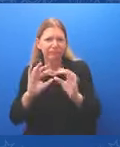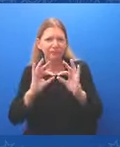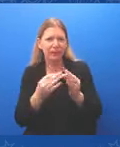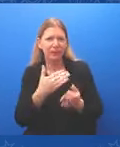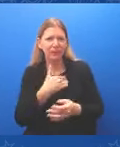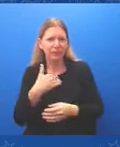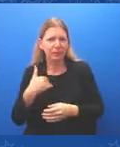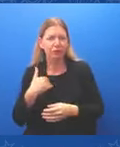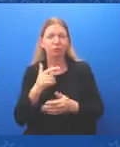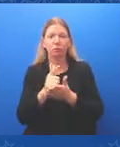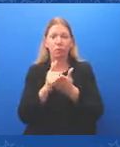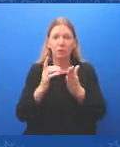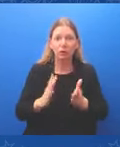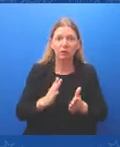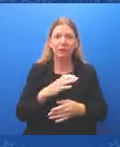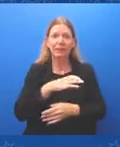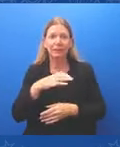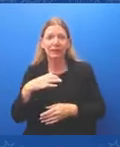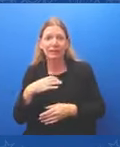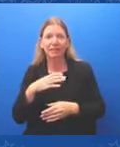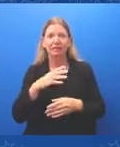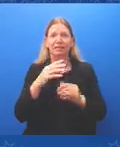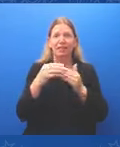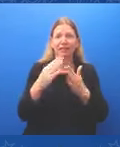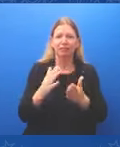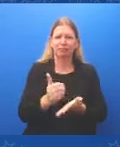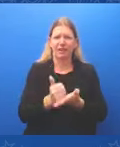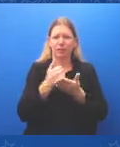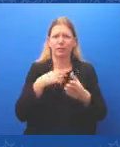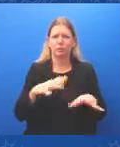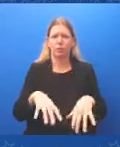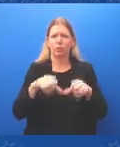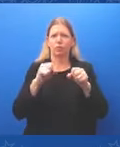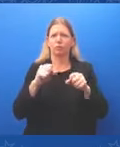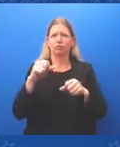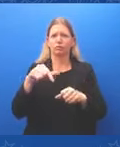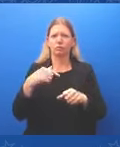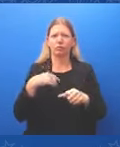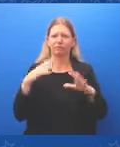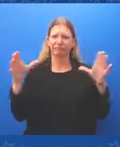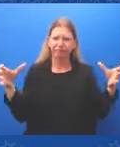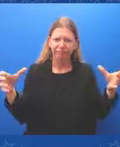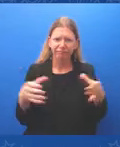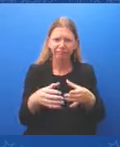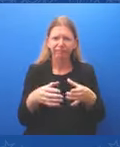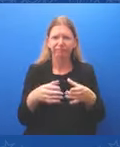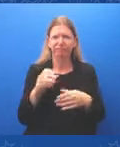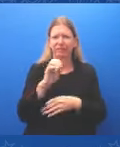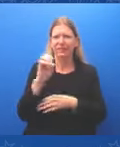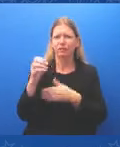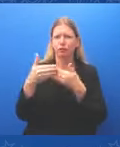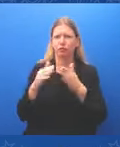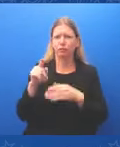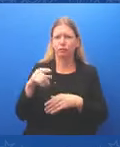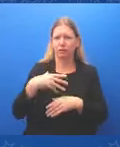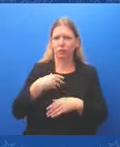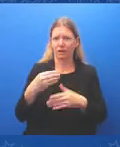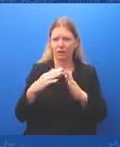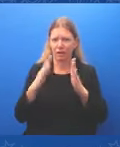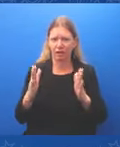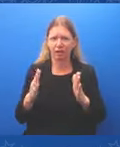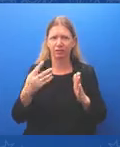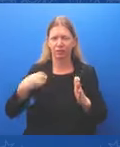here in the East Room in the White House. We made clear that America is the most multiracial, most dynamic nation in the history of the